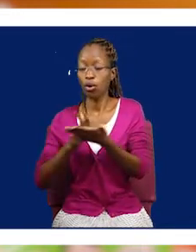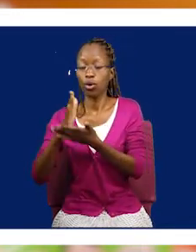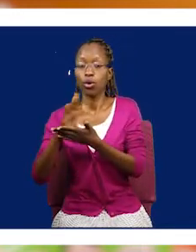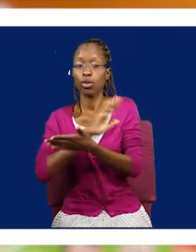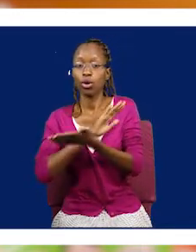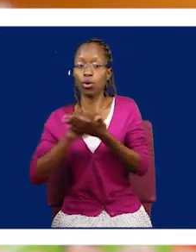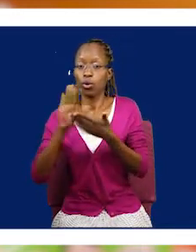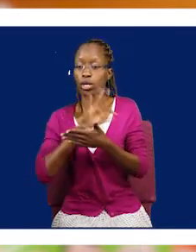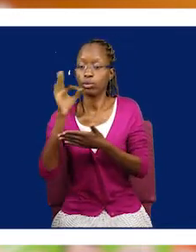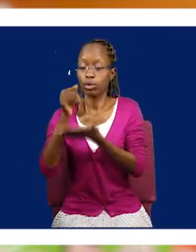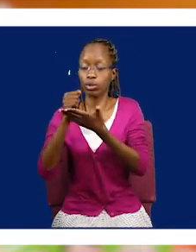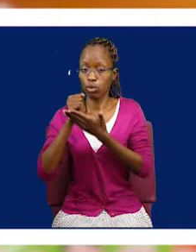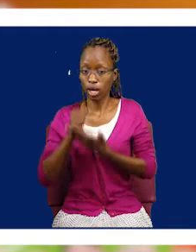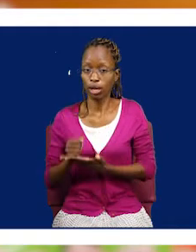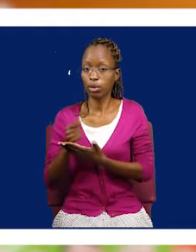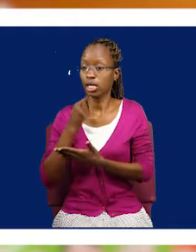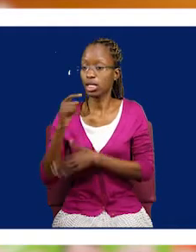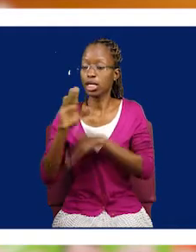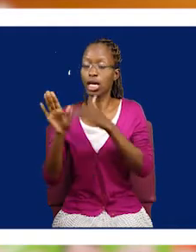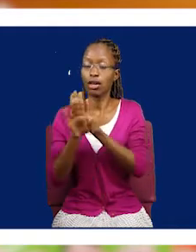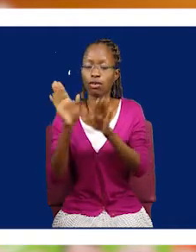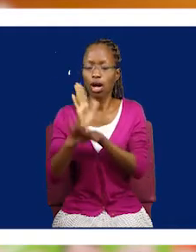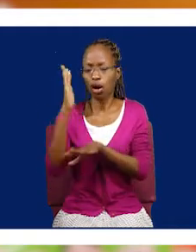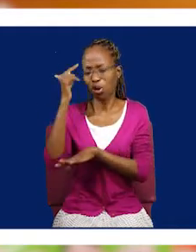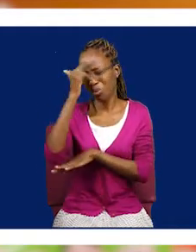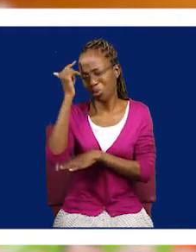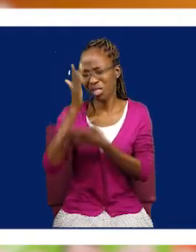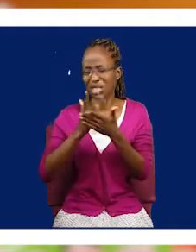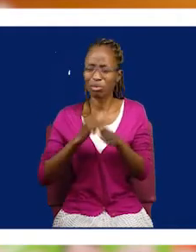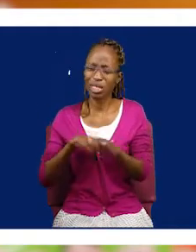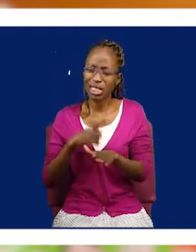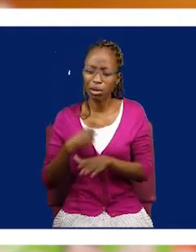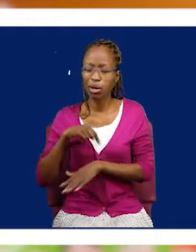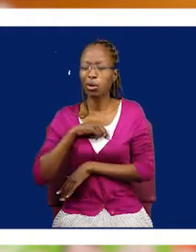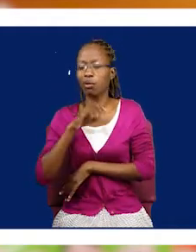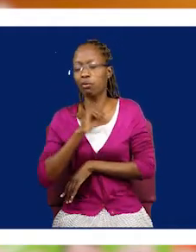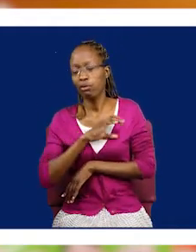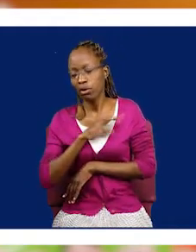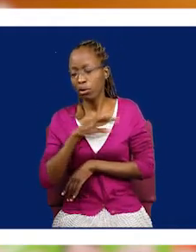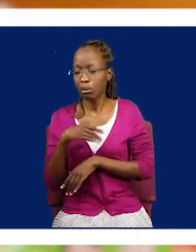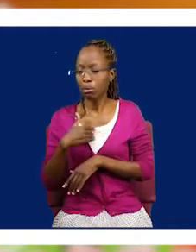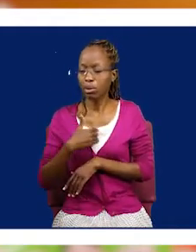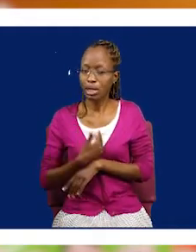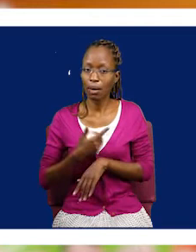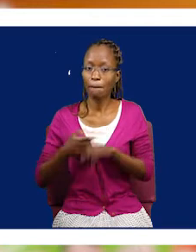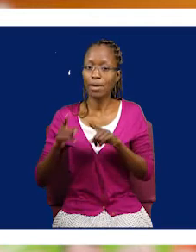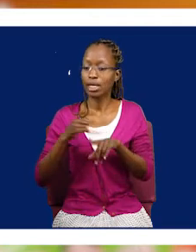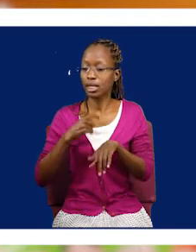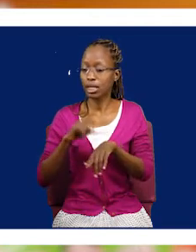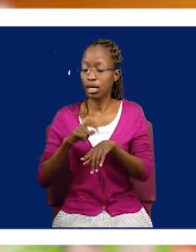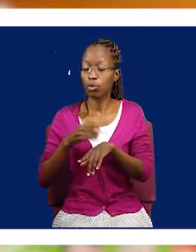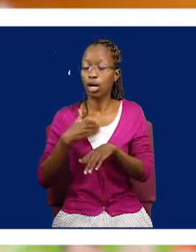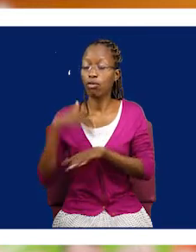to help us in saying all these things. Because sometimes we get afraid or we get tired. But when we have